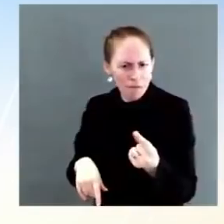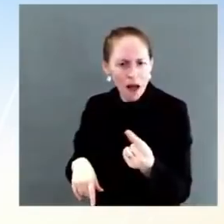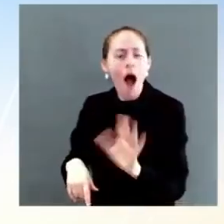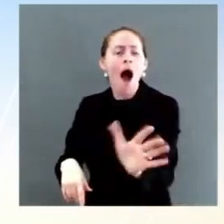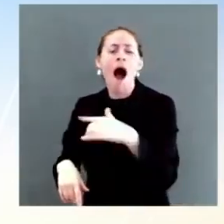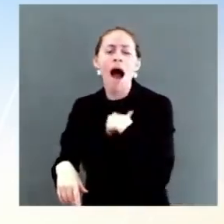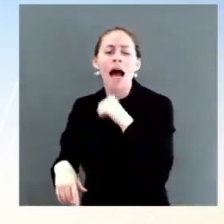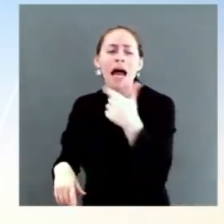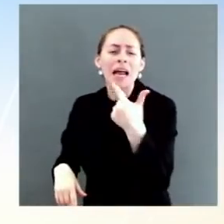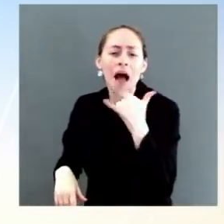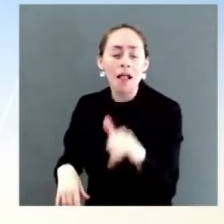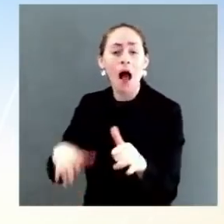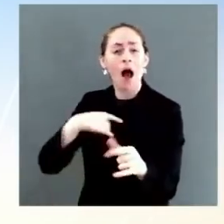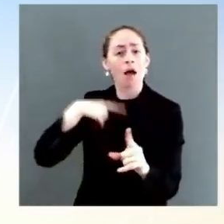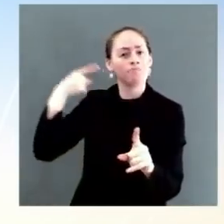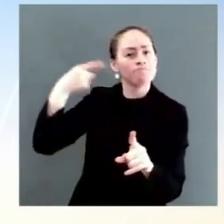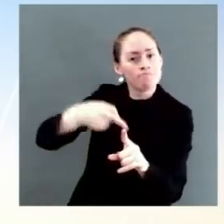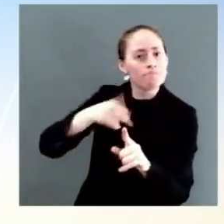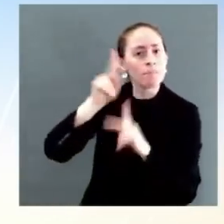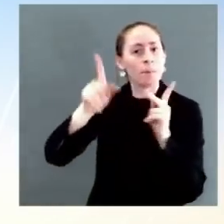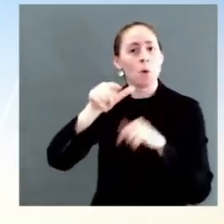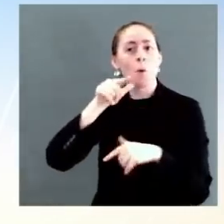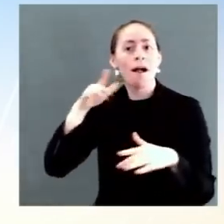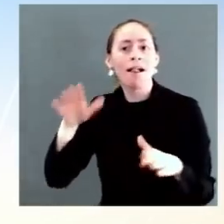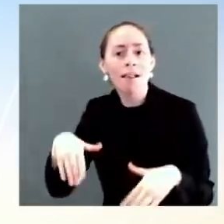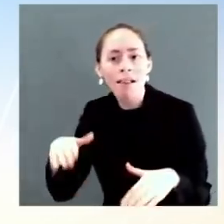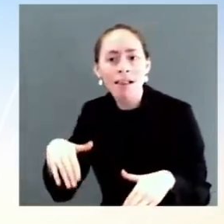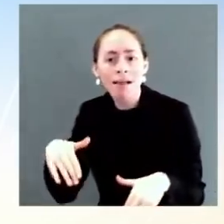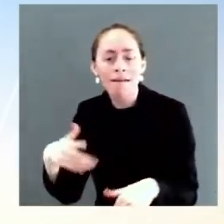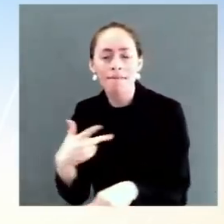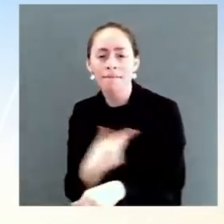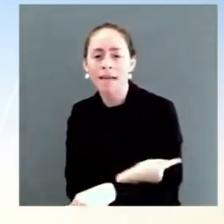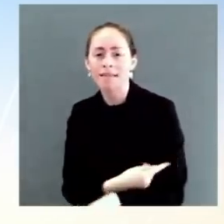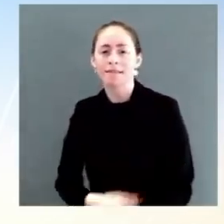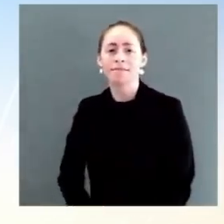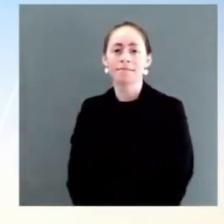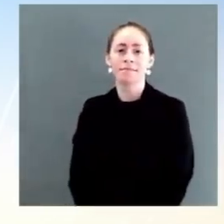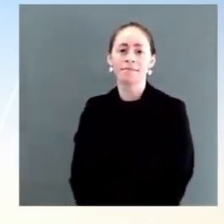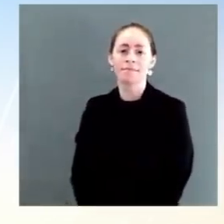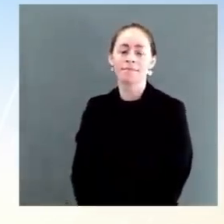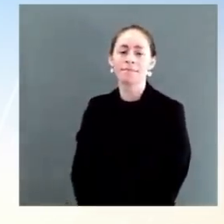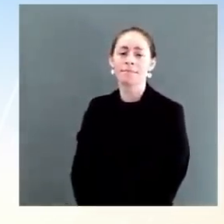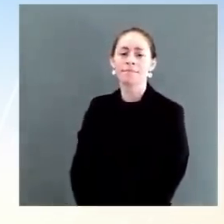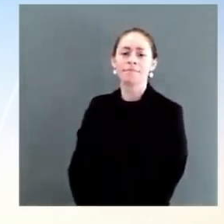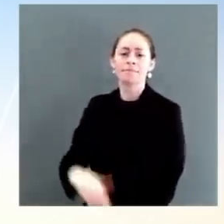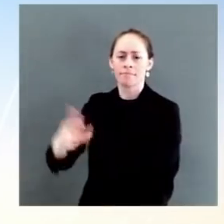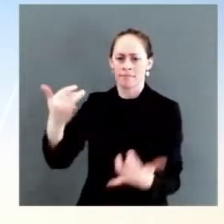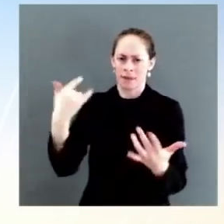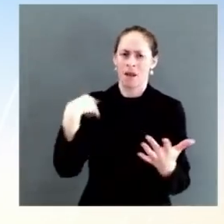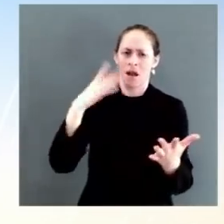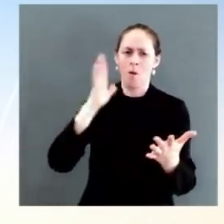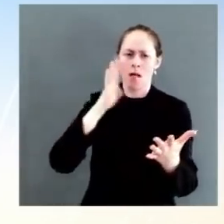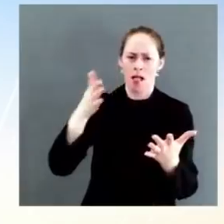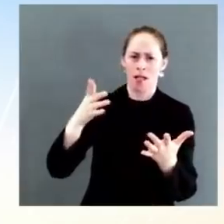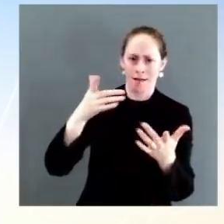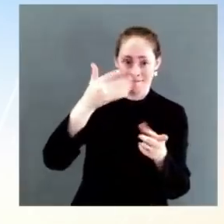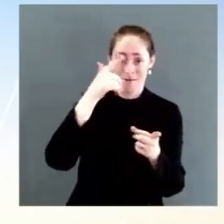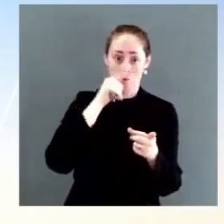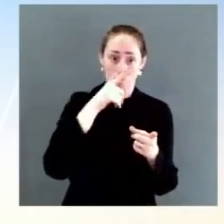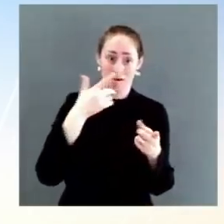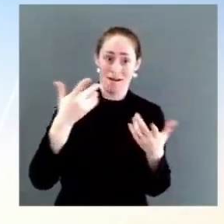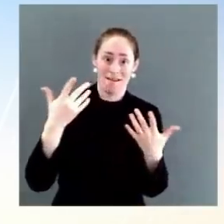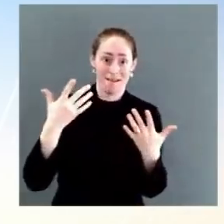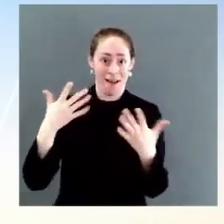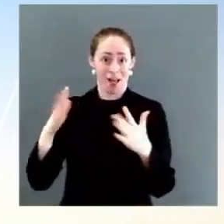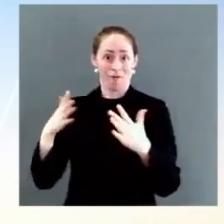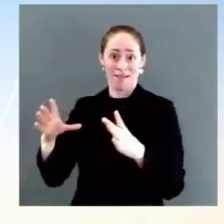on, not getting it. I understand, but again, people who are unvaccinated, who have not received a vaccination in communities,